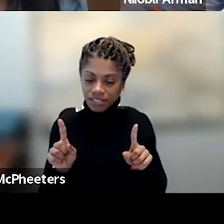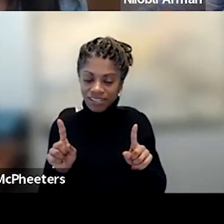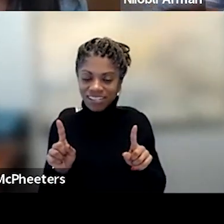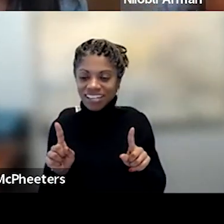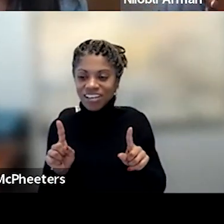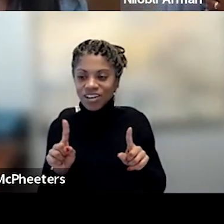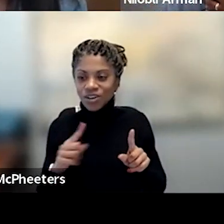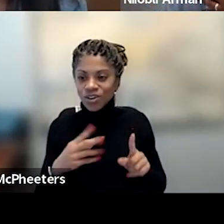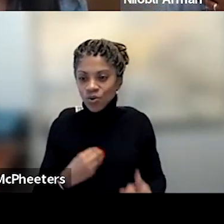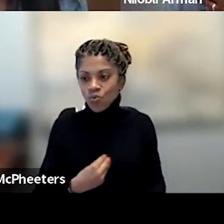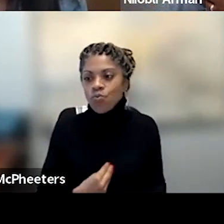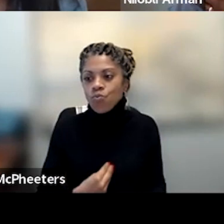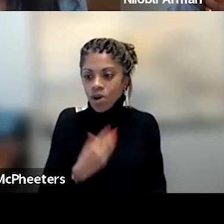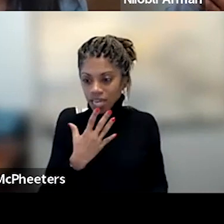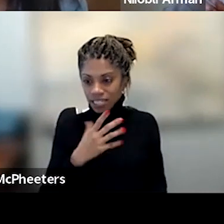agents?